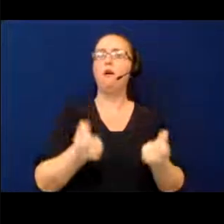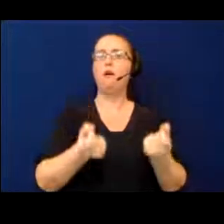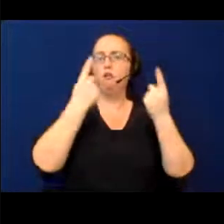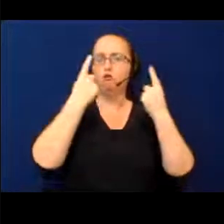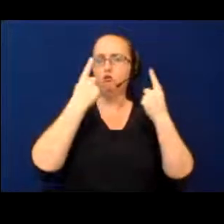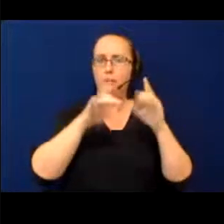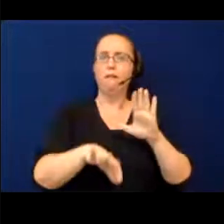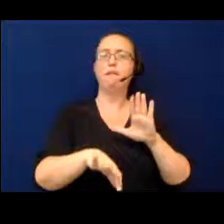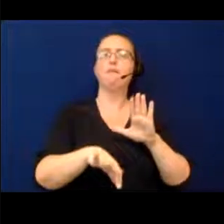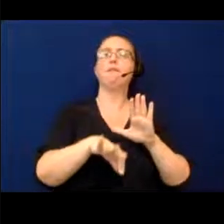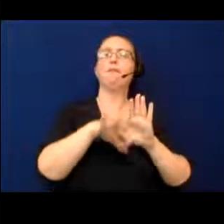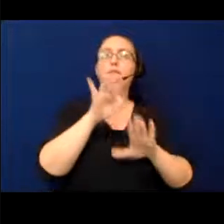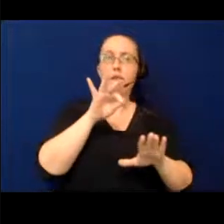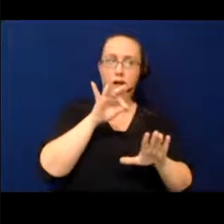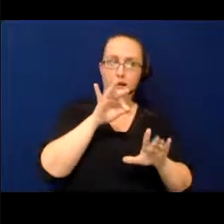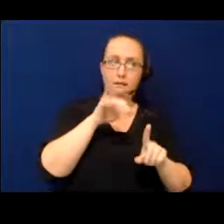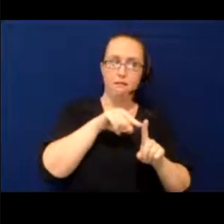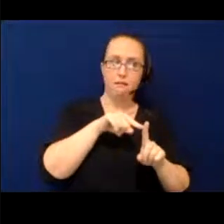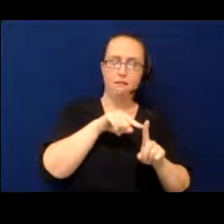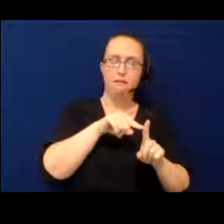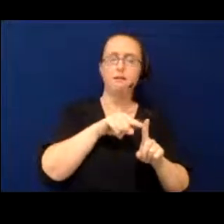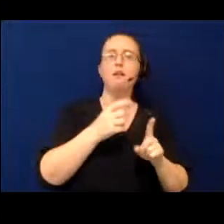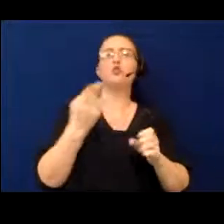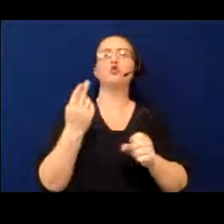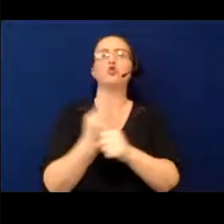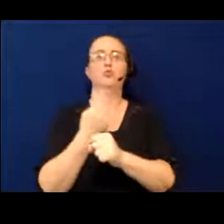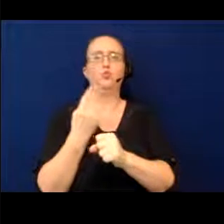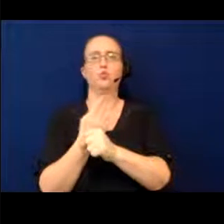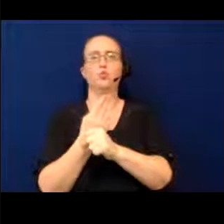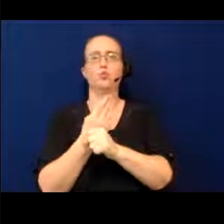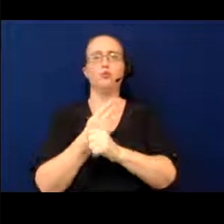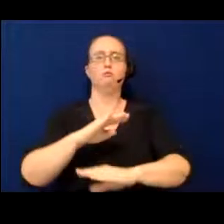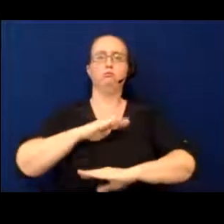find, and use what they find to fill their needs.